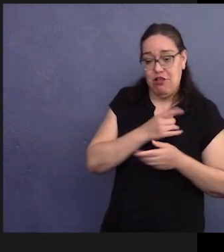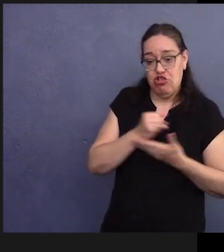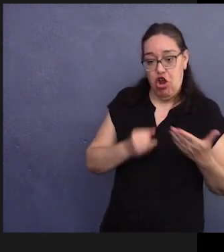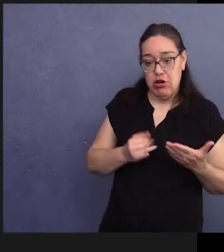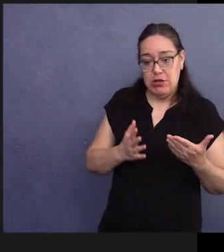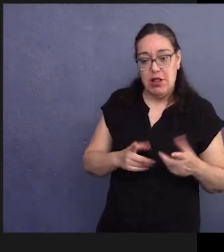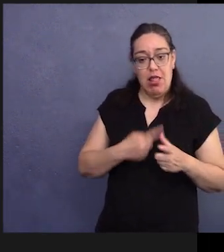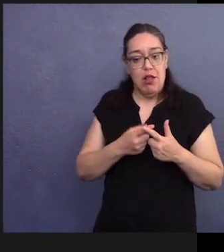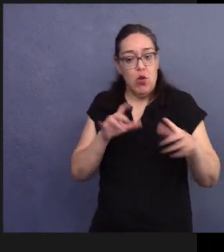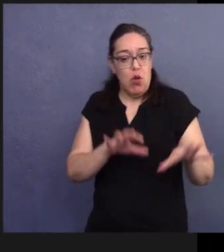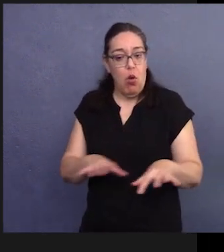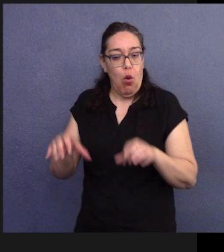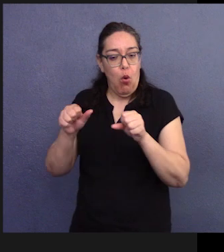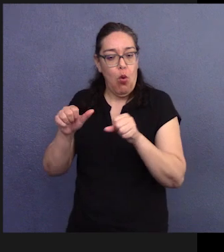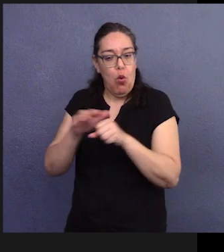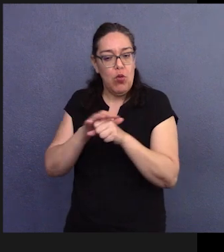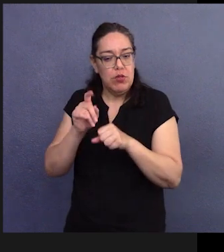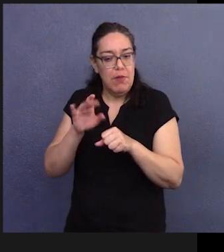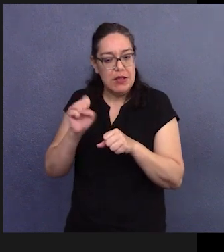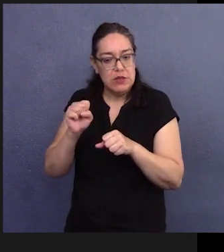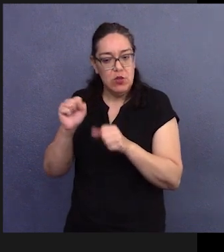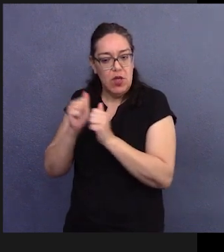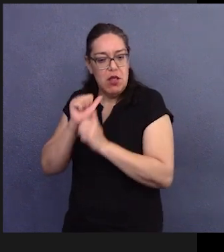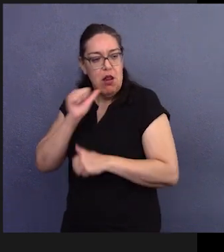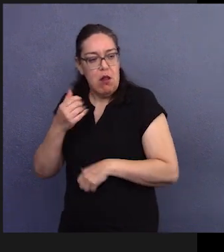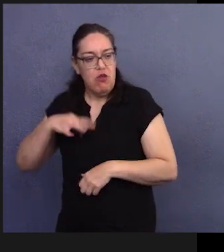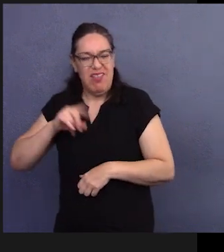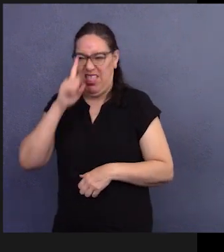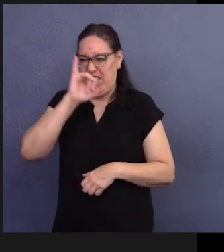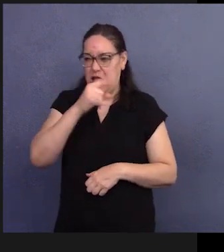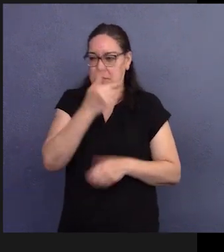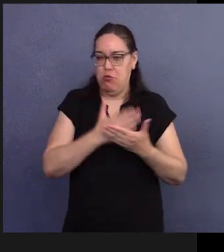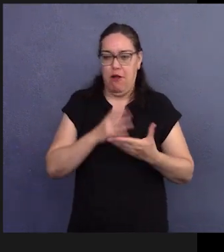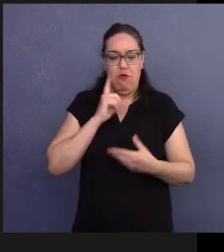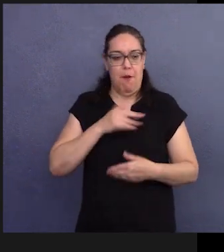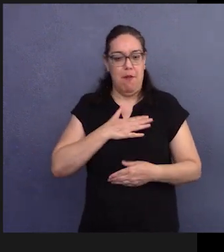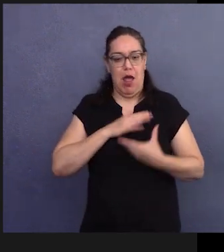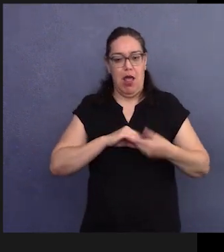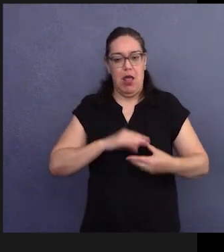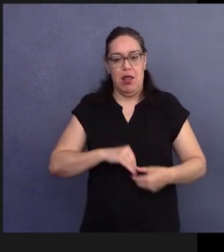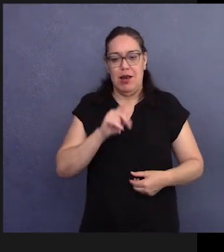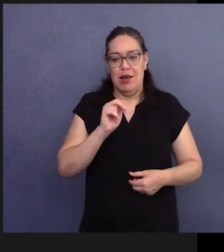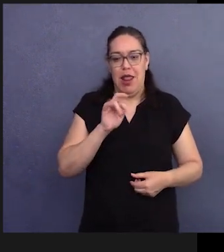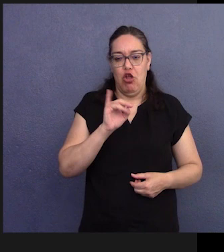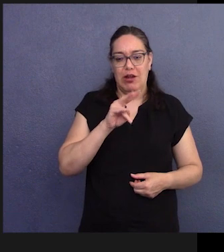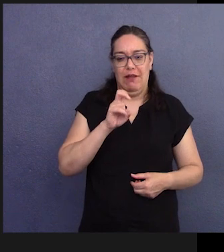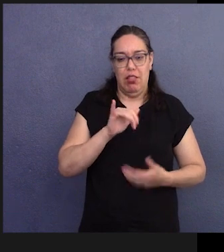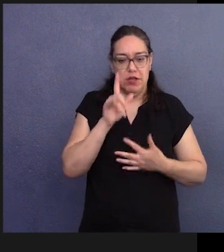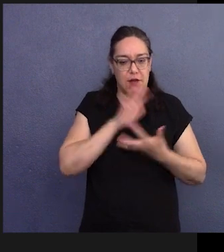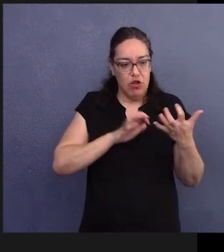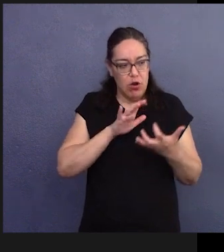the nonprofits? I think that that's the only part in my narrative that's a little bit confusing, is that am I supposed to be saying this